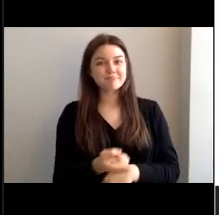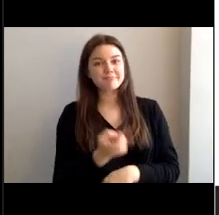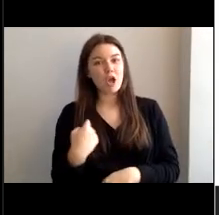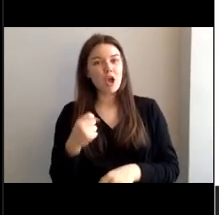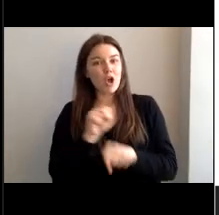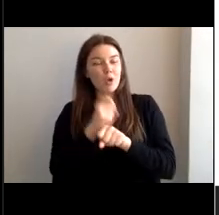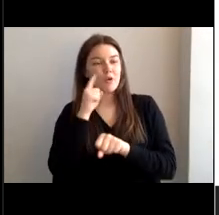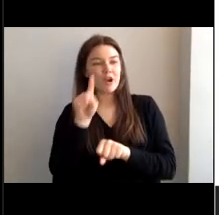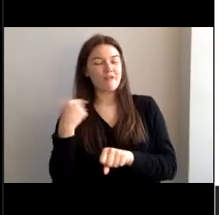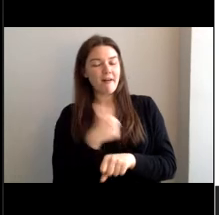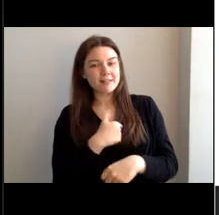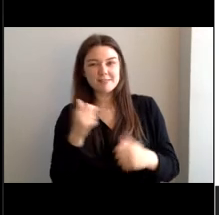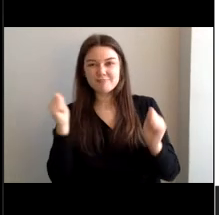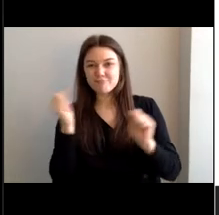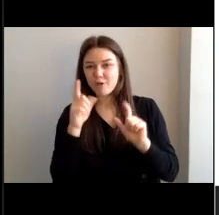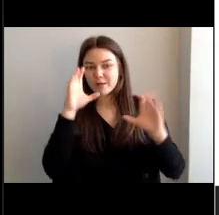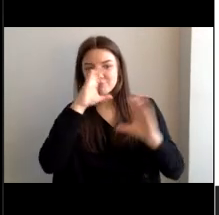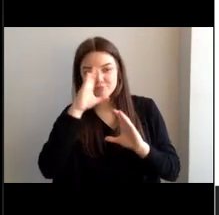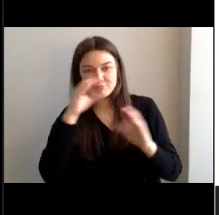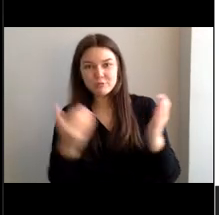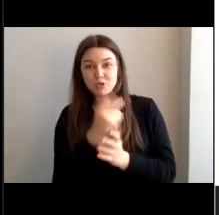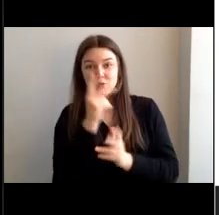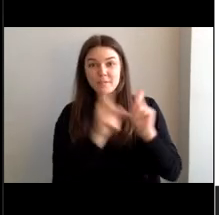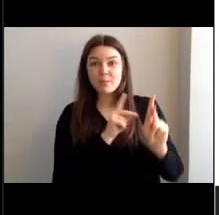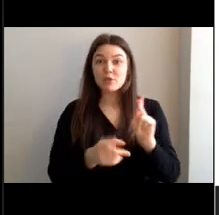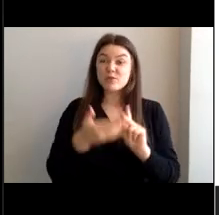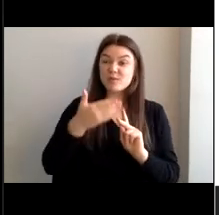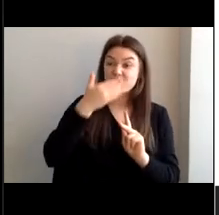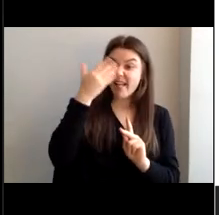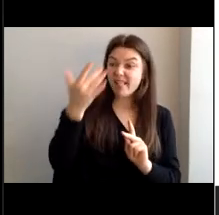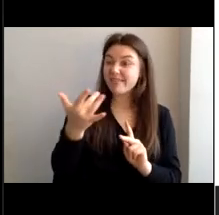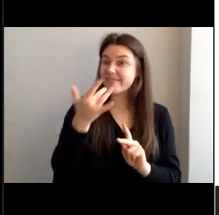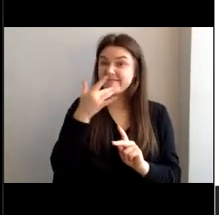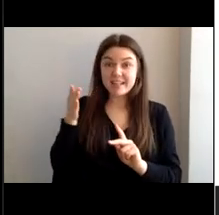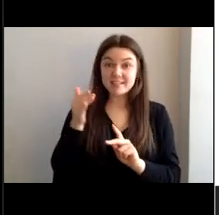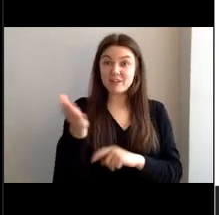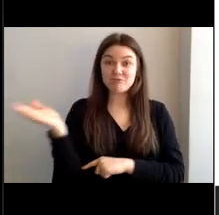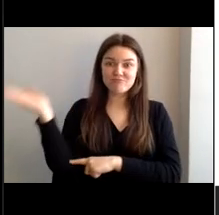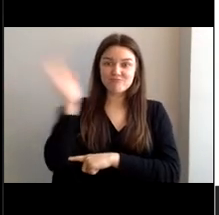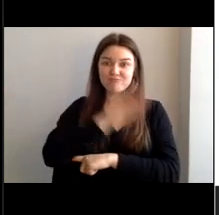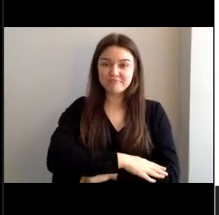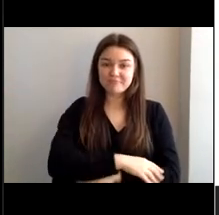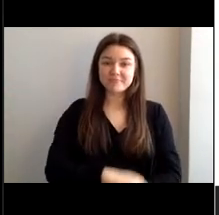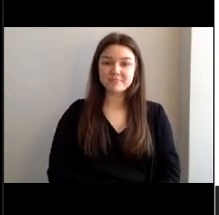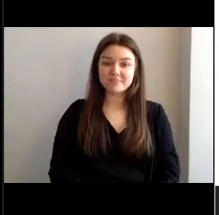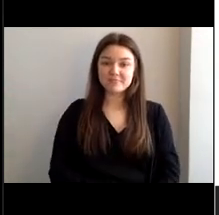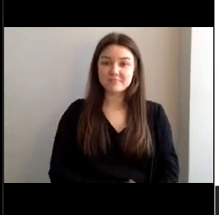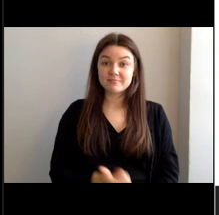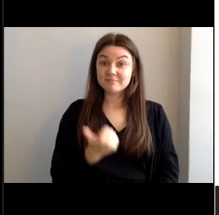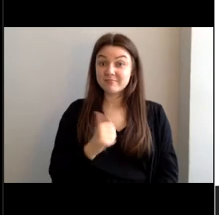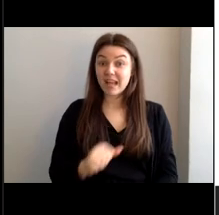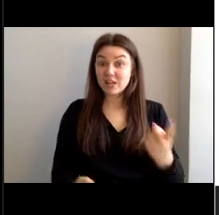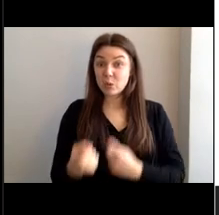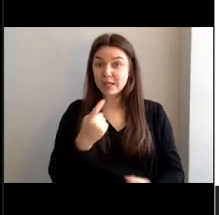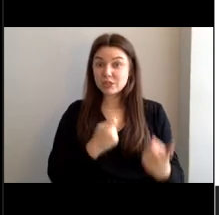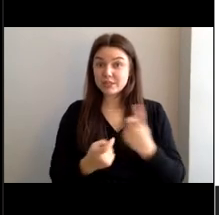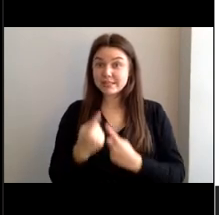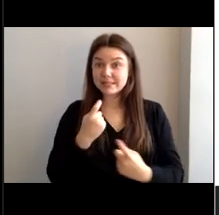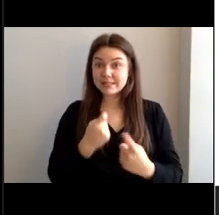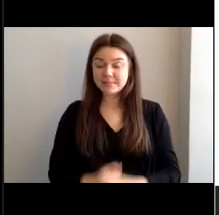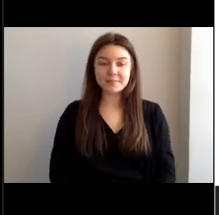new folks to smell and taste fish all day long. Any questions for me here? You know what? Just because I